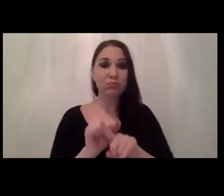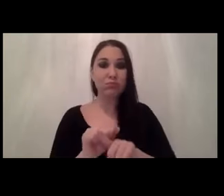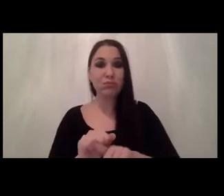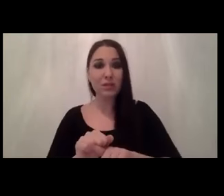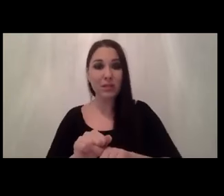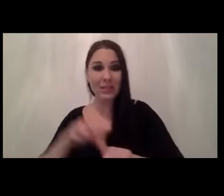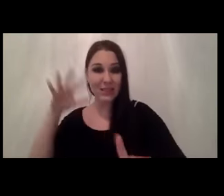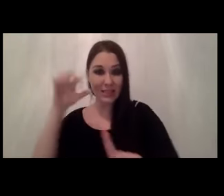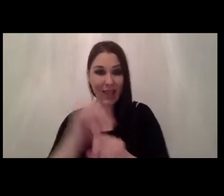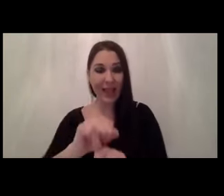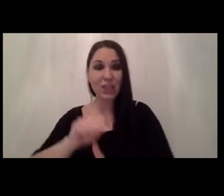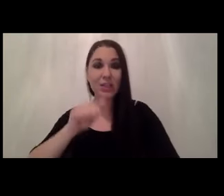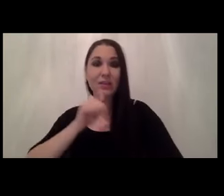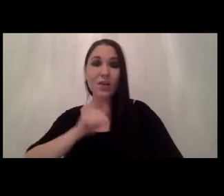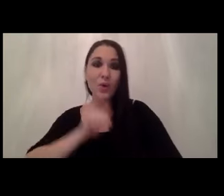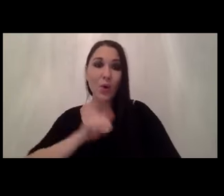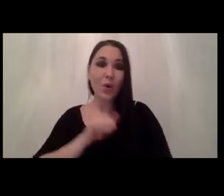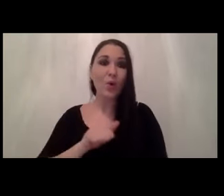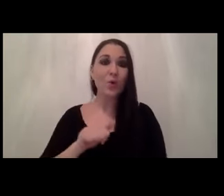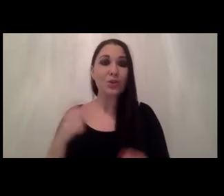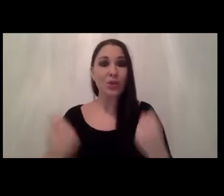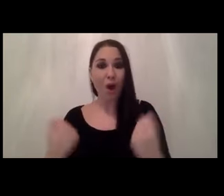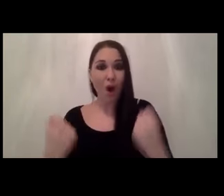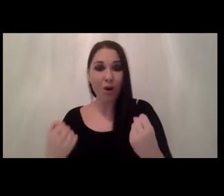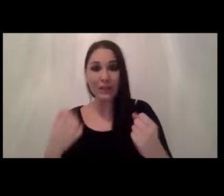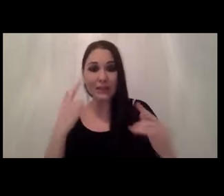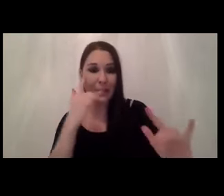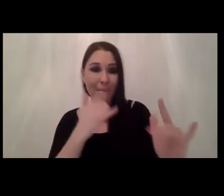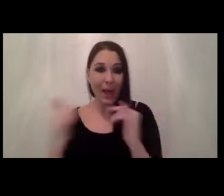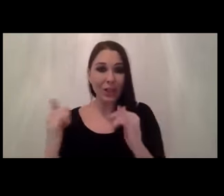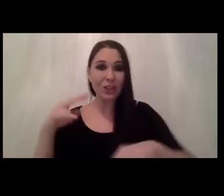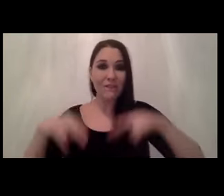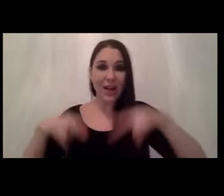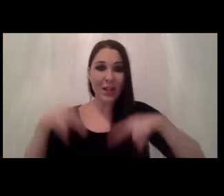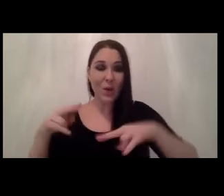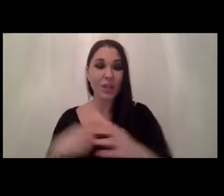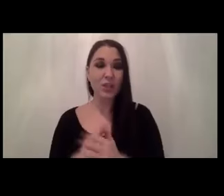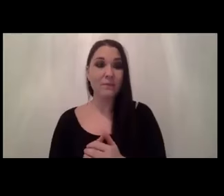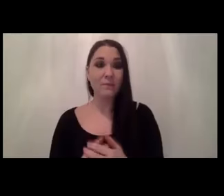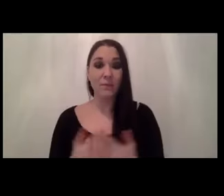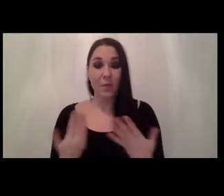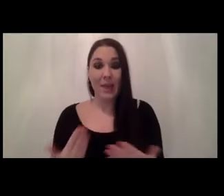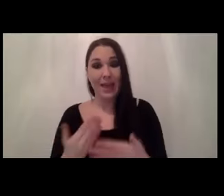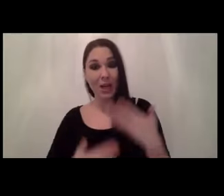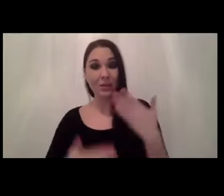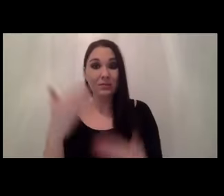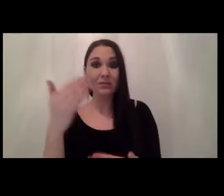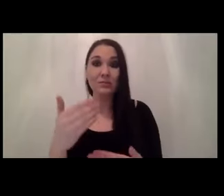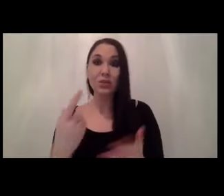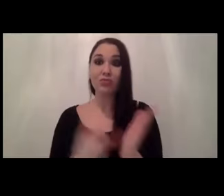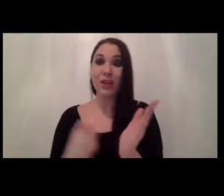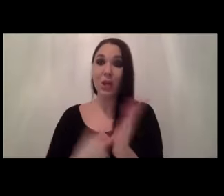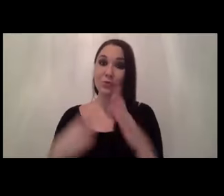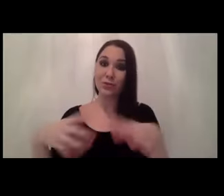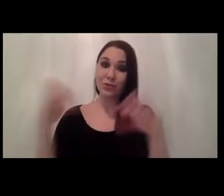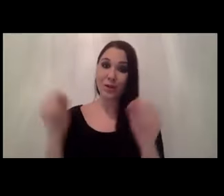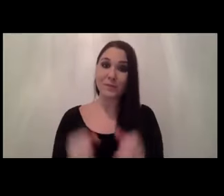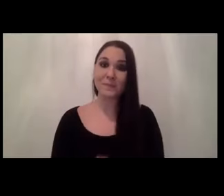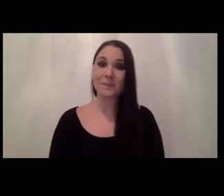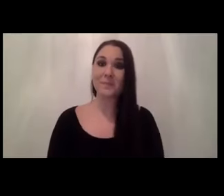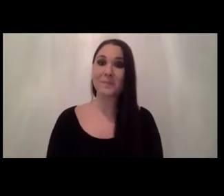of used cars inspection and evaluation. So from here, look, Rodrigo, if you want to take it away.